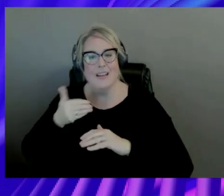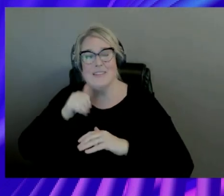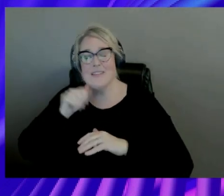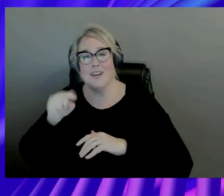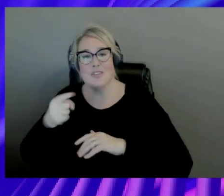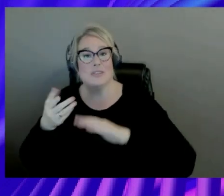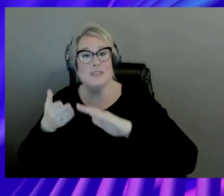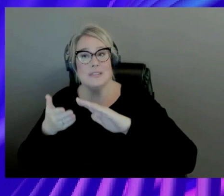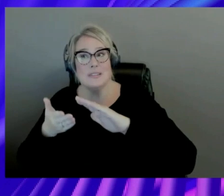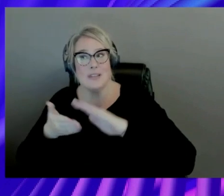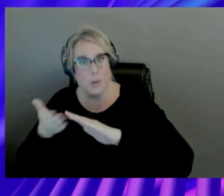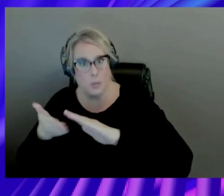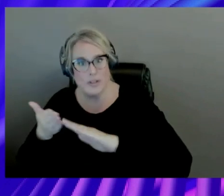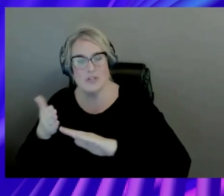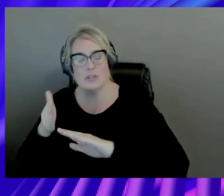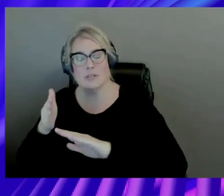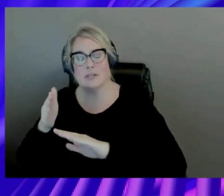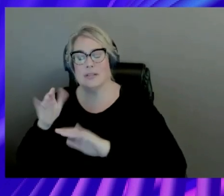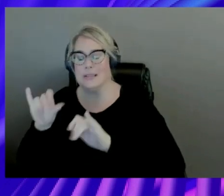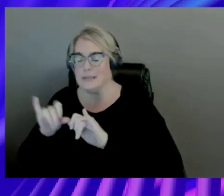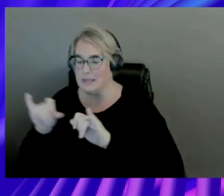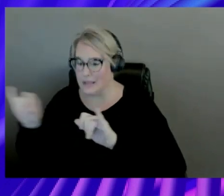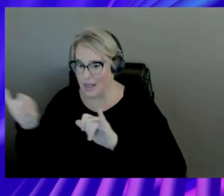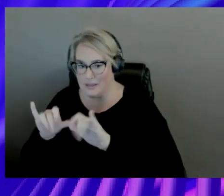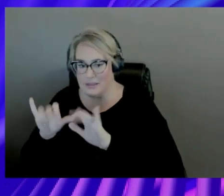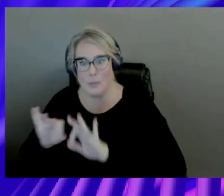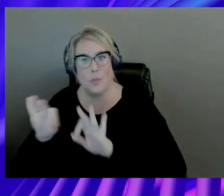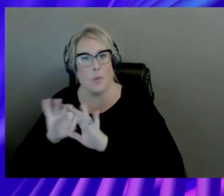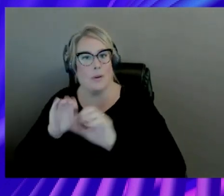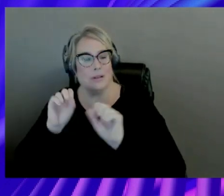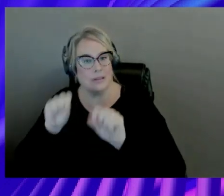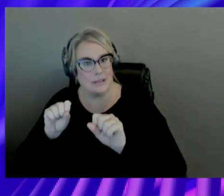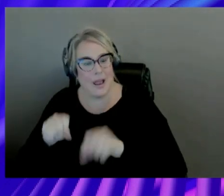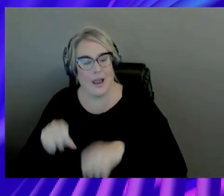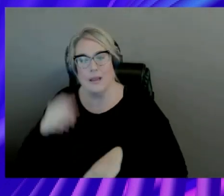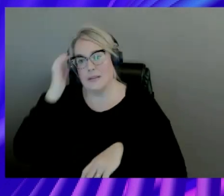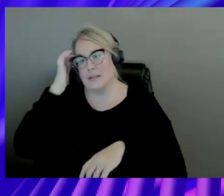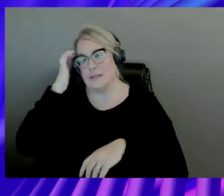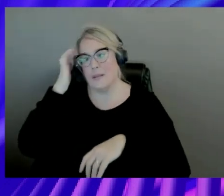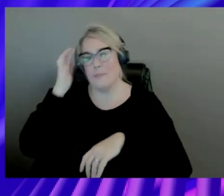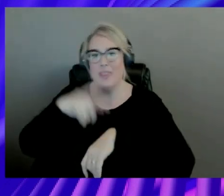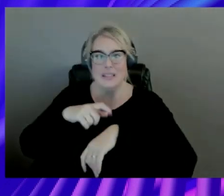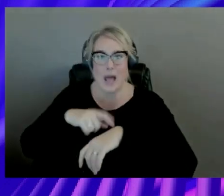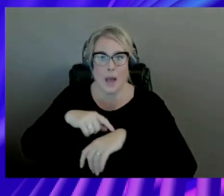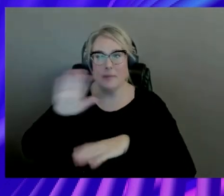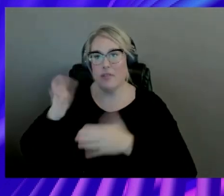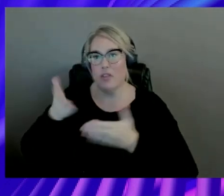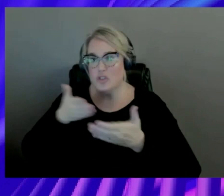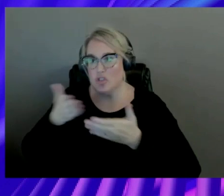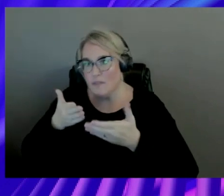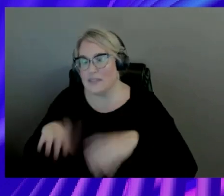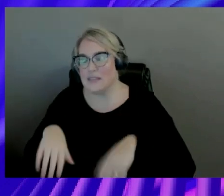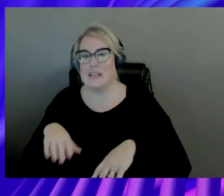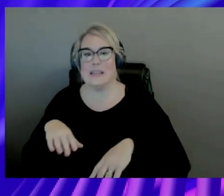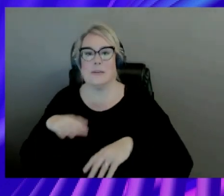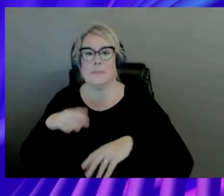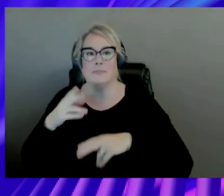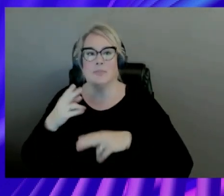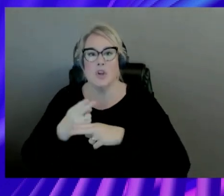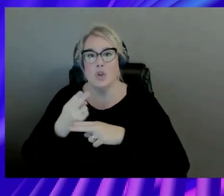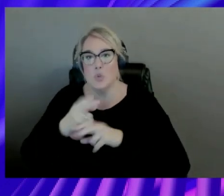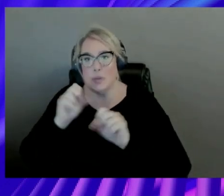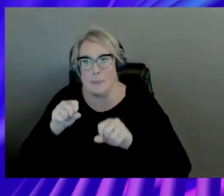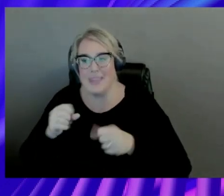Right. Yes, scale is one thing. The uptime of services is one thing. The usability and the ease